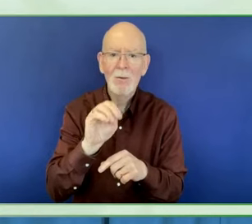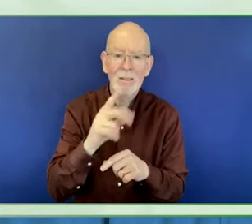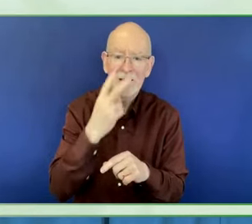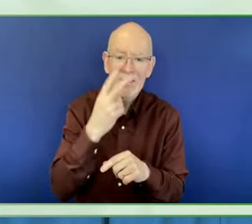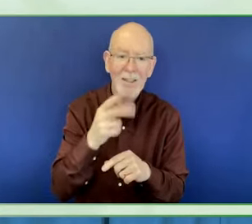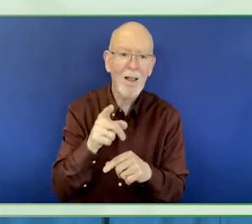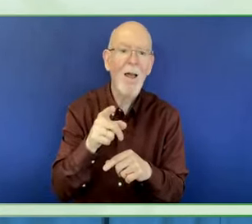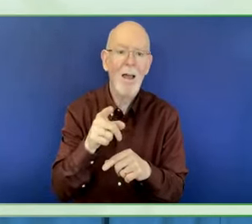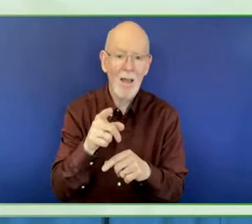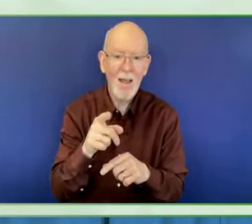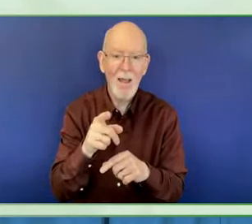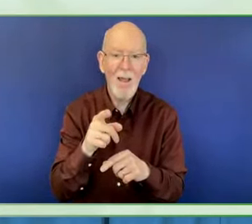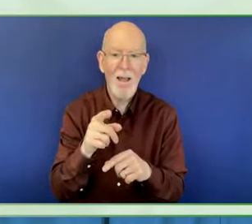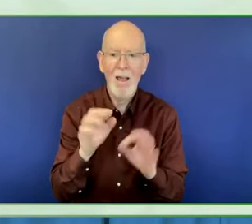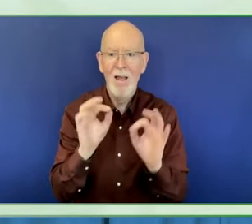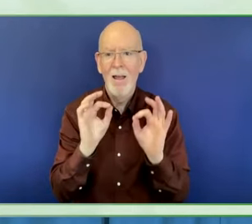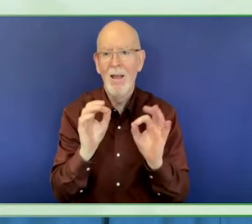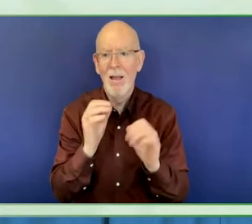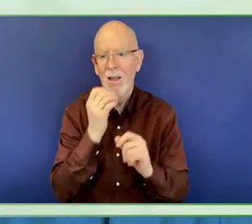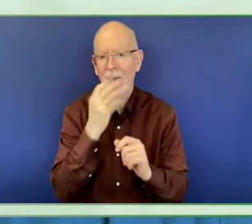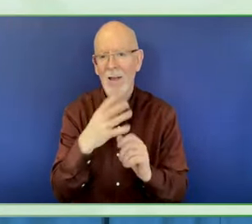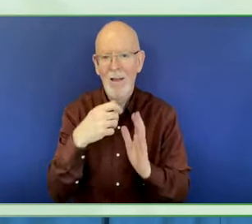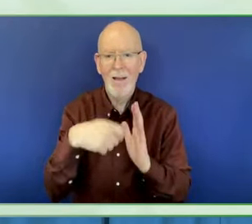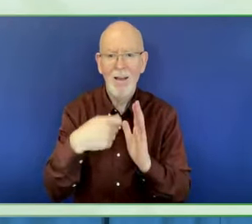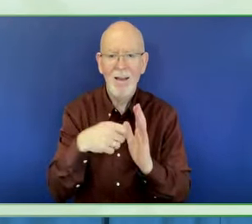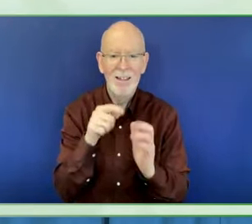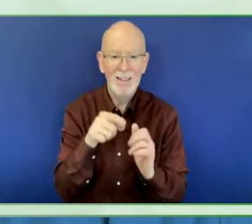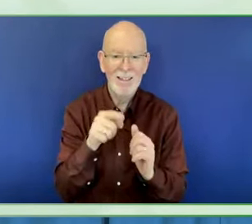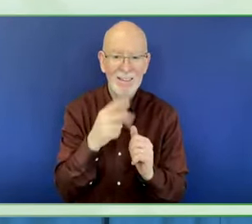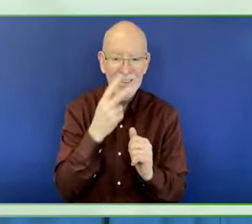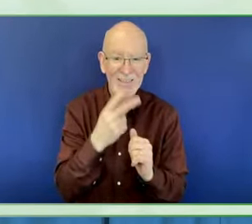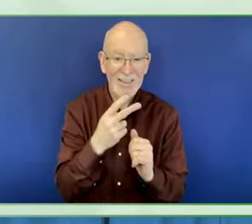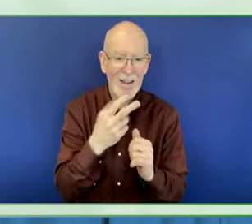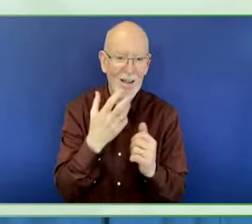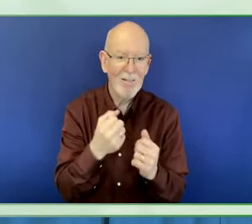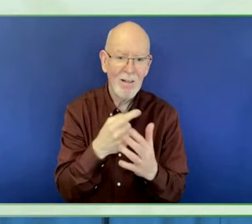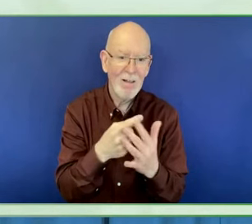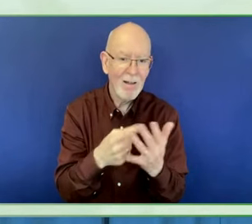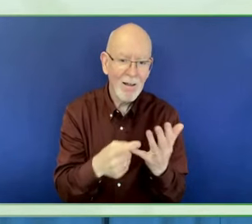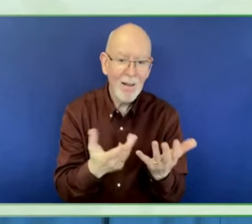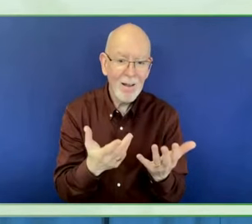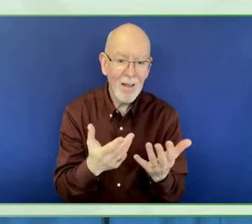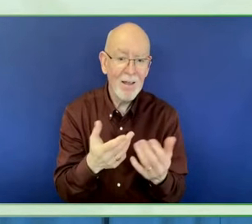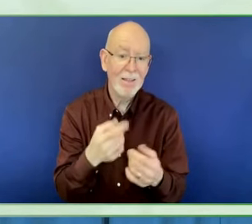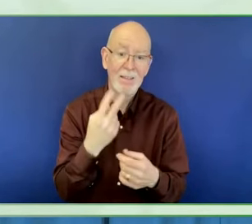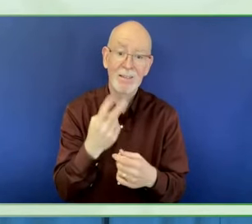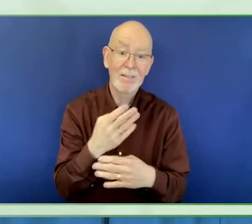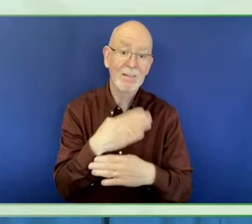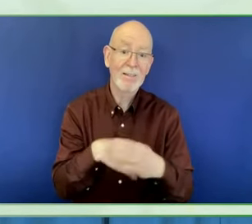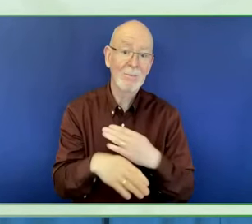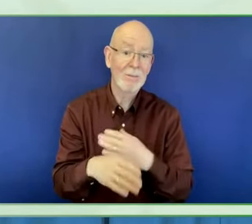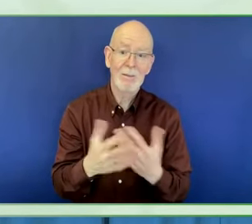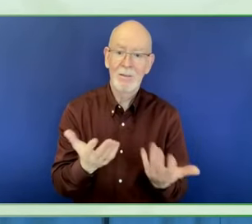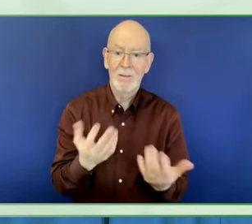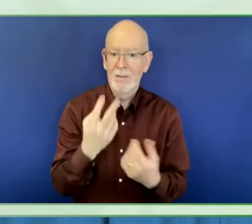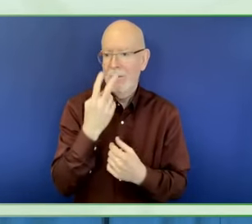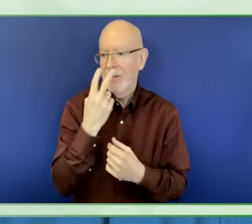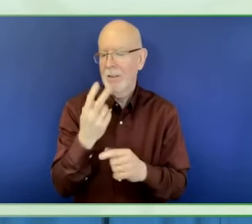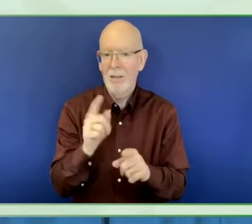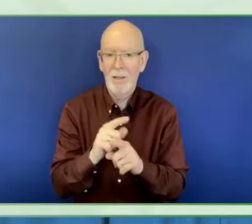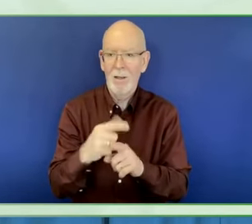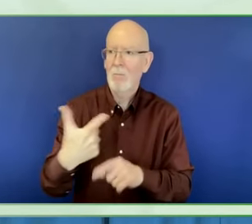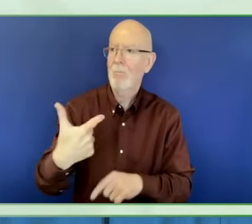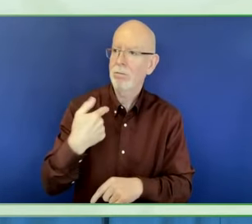everyday people in relationships, in workplaces, or in society. So how do we get out of these boxes? It starts by disabled